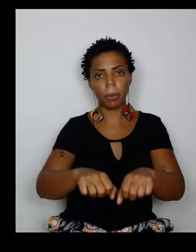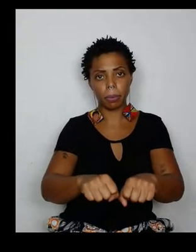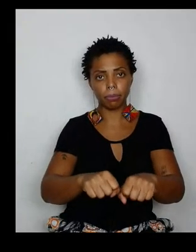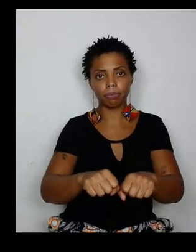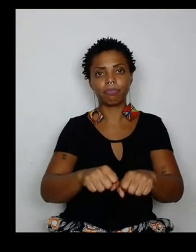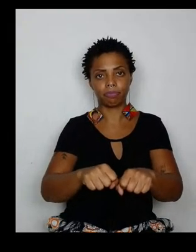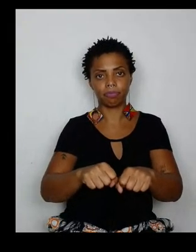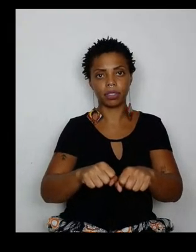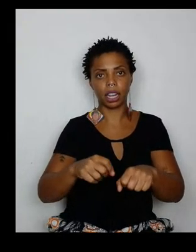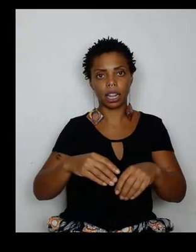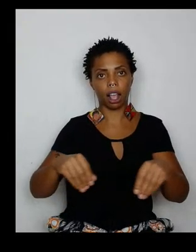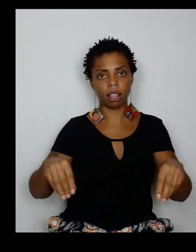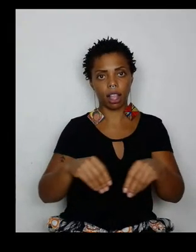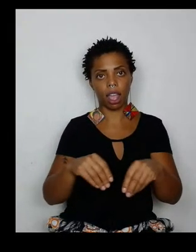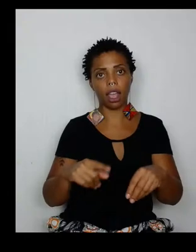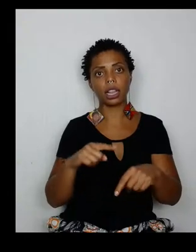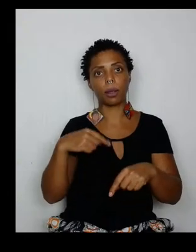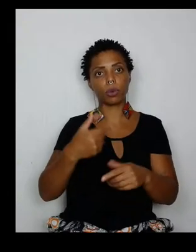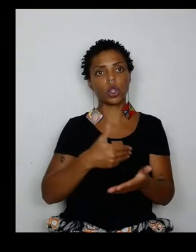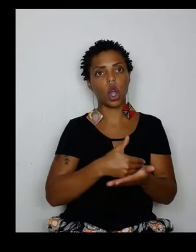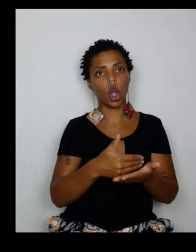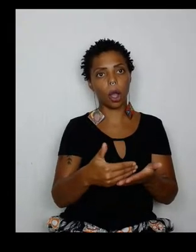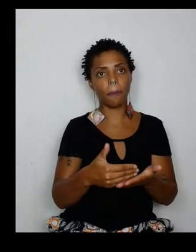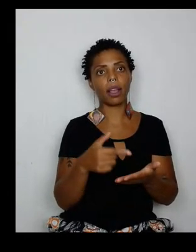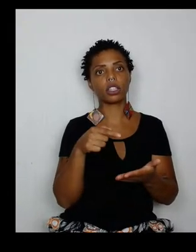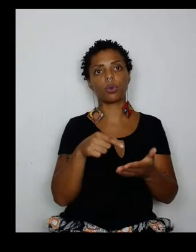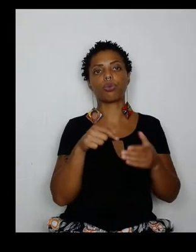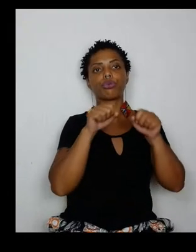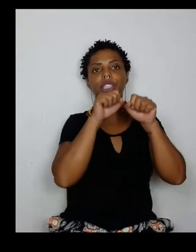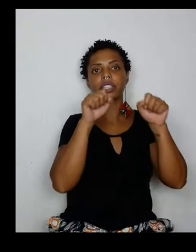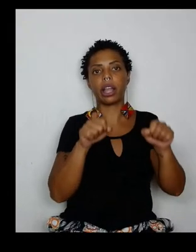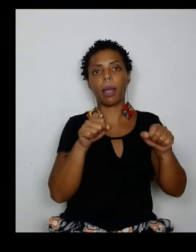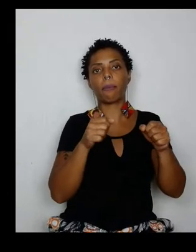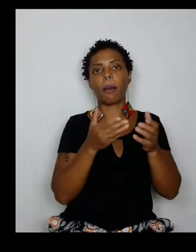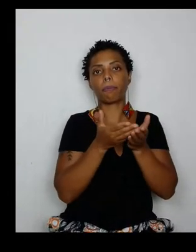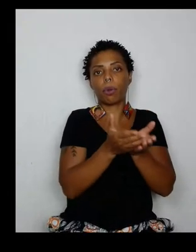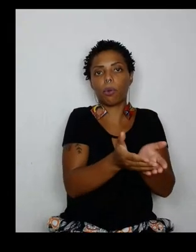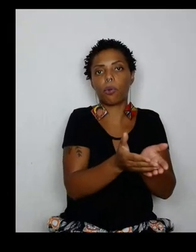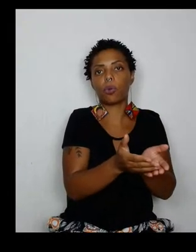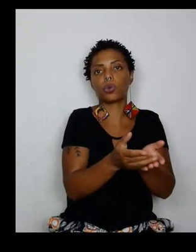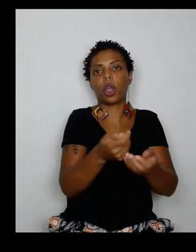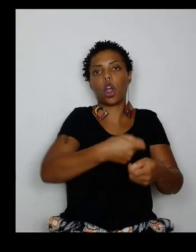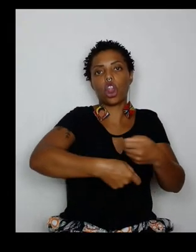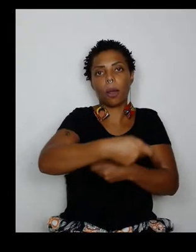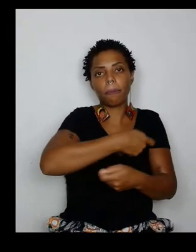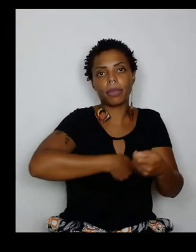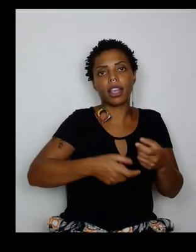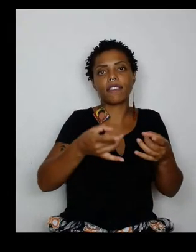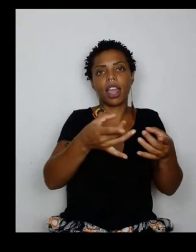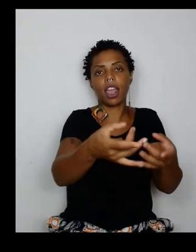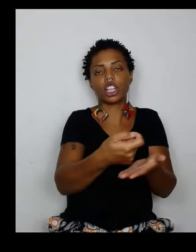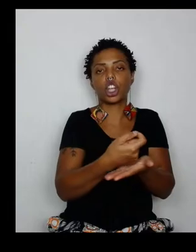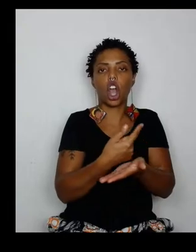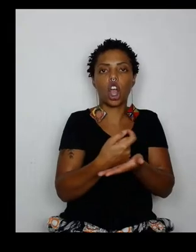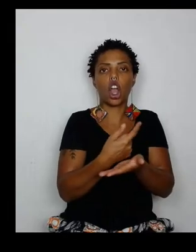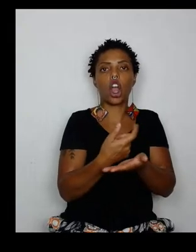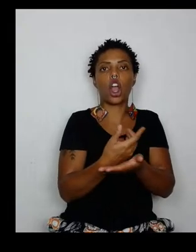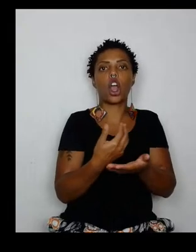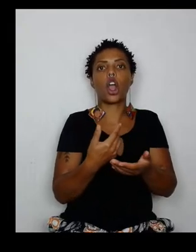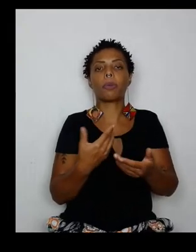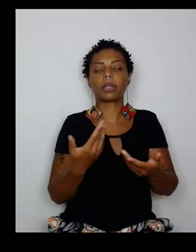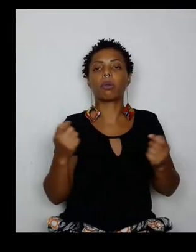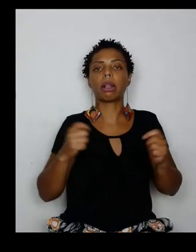uh economies uh so you might also want to think of what gauguin himself extracts from the